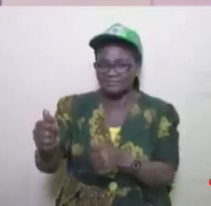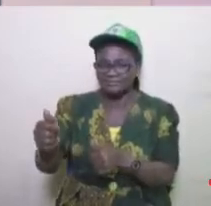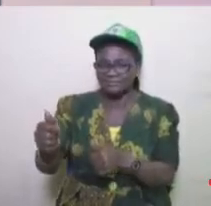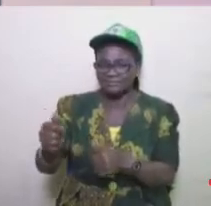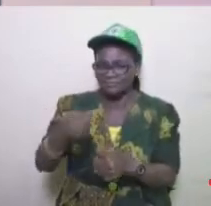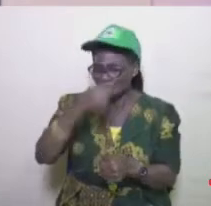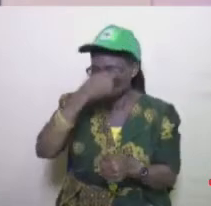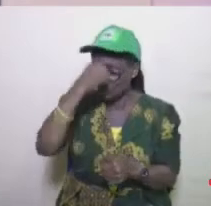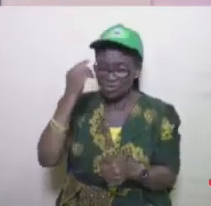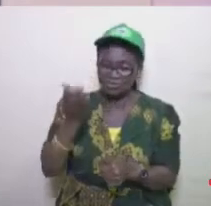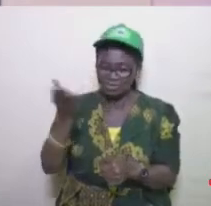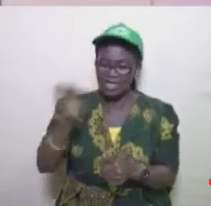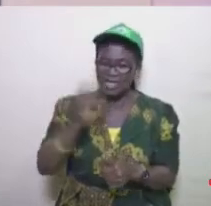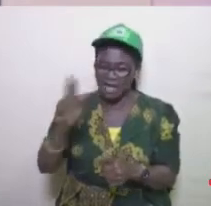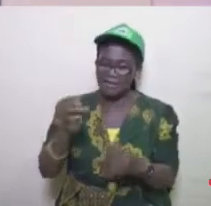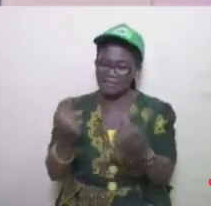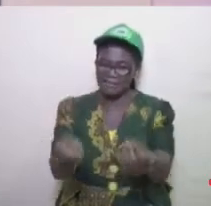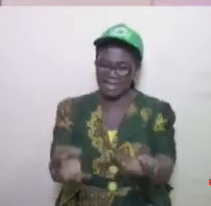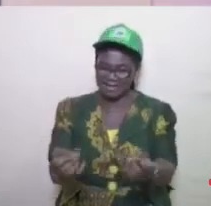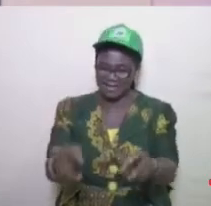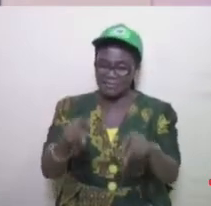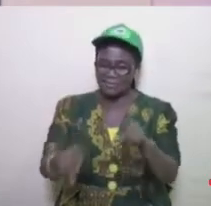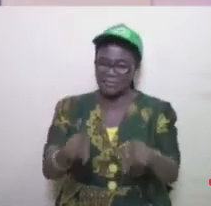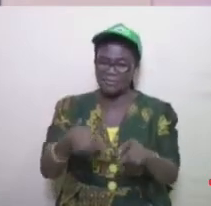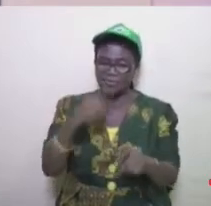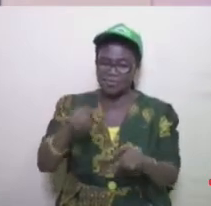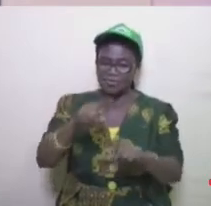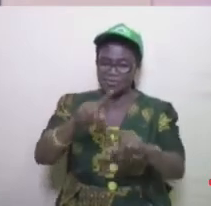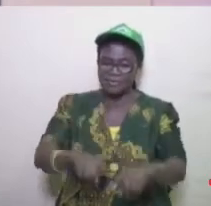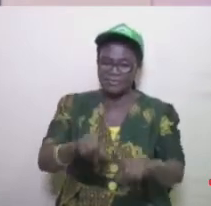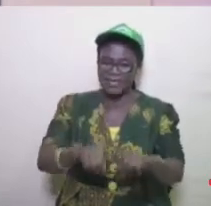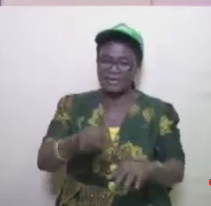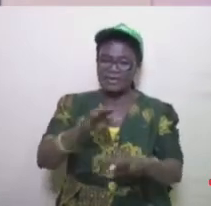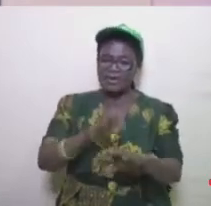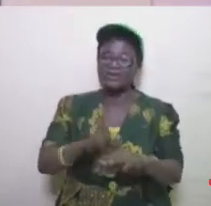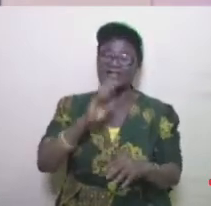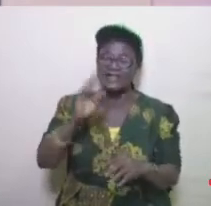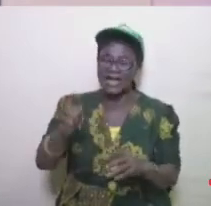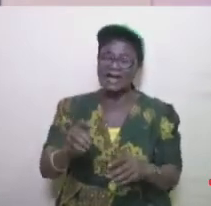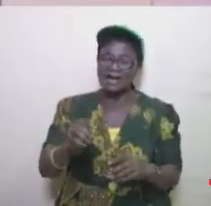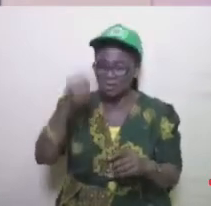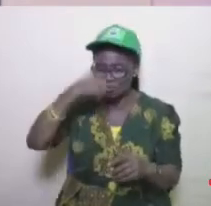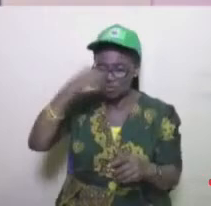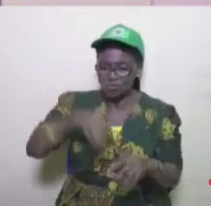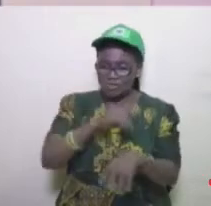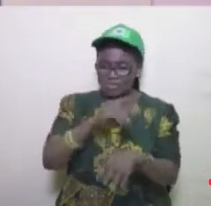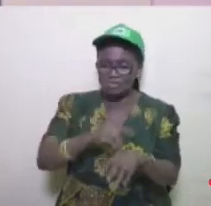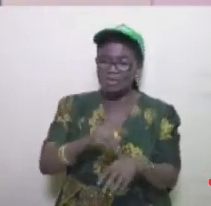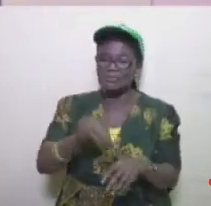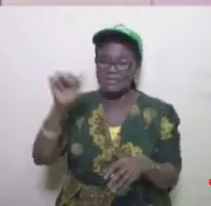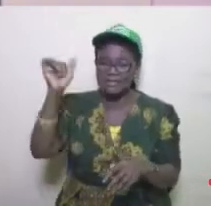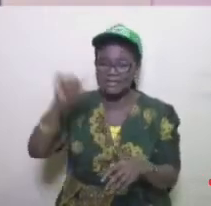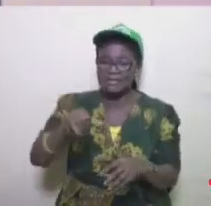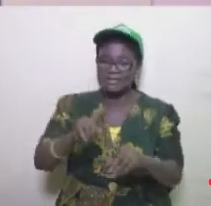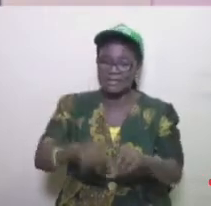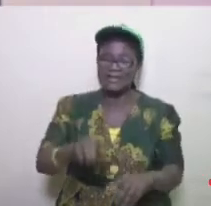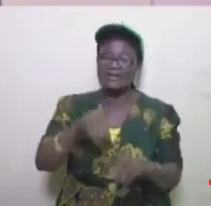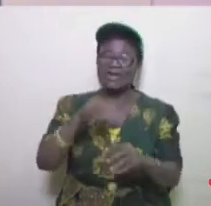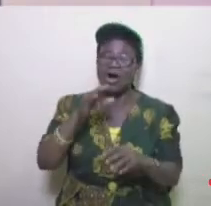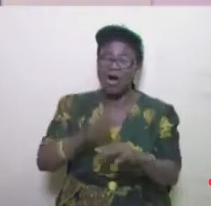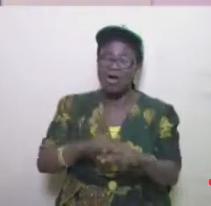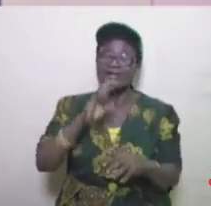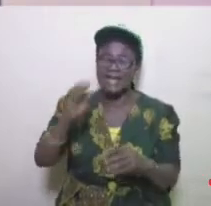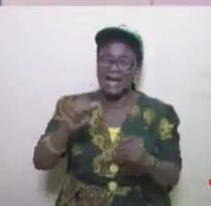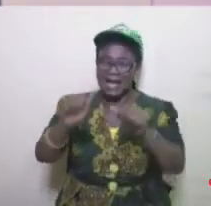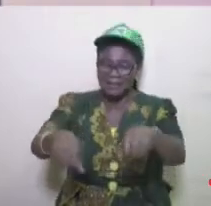Because there are many people who depend on their wisdom. They depend on their ability. They